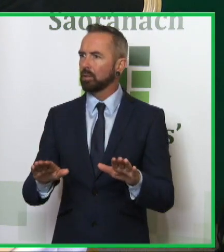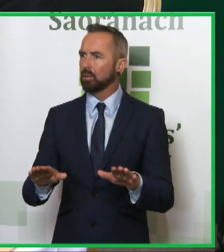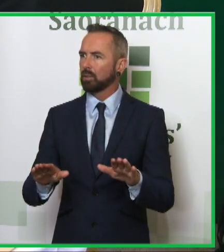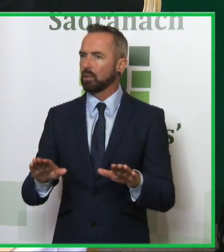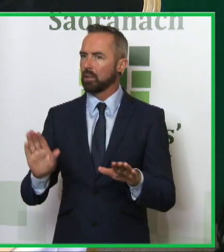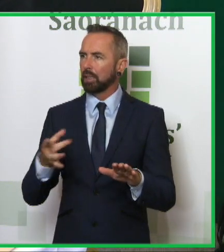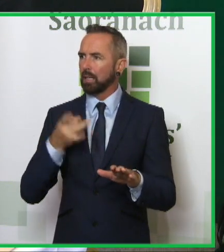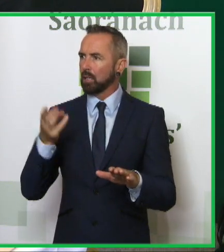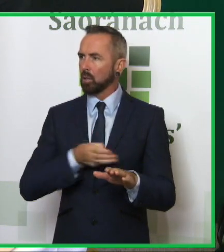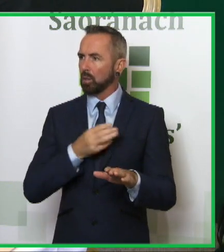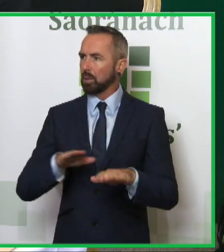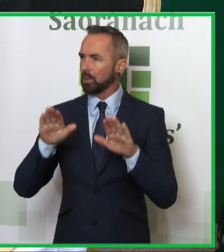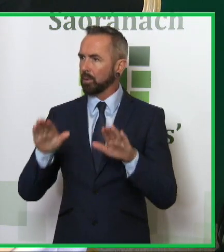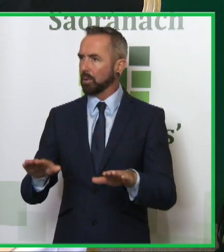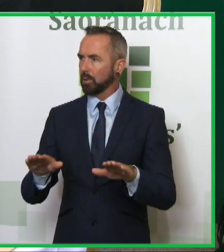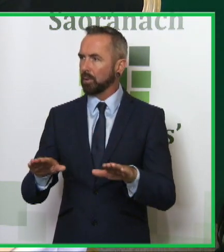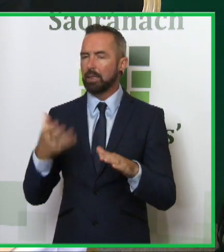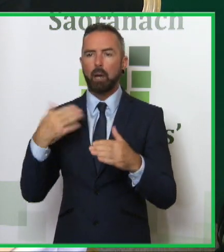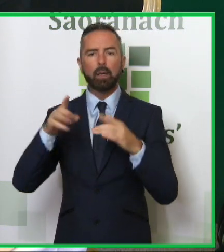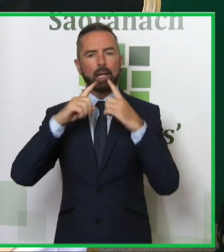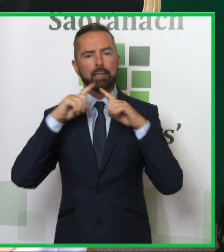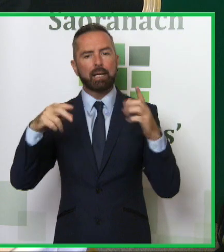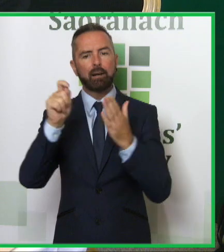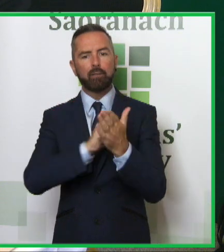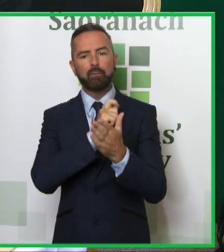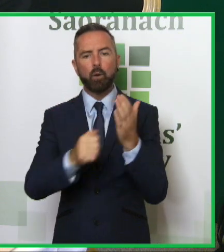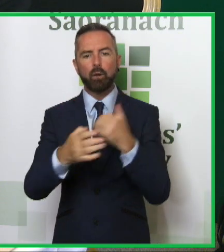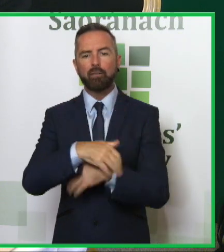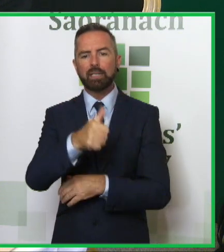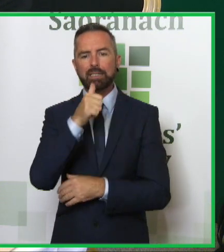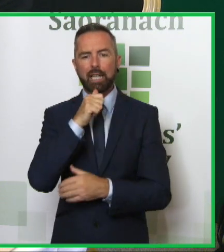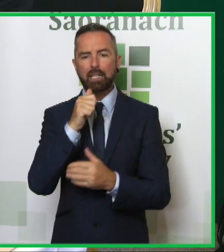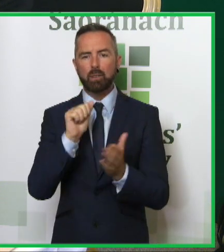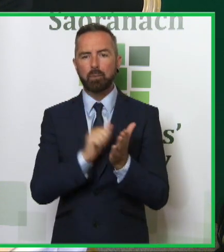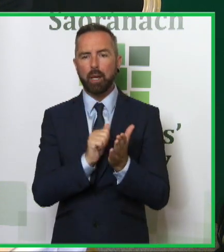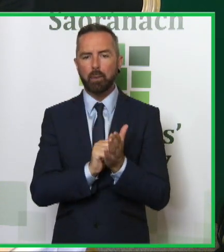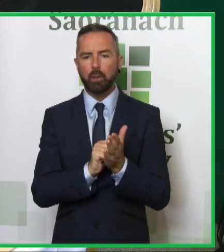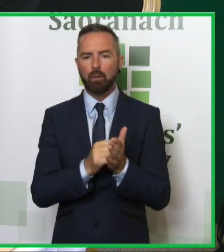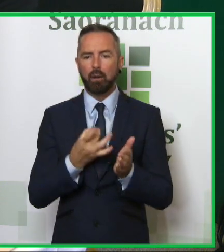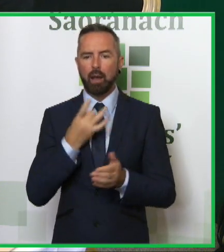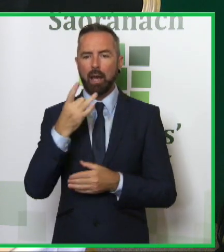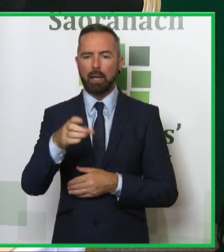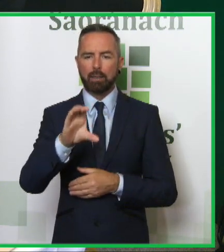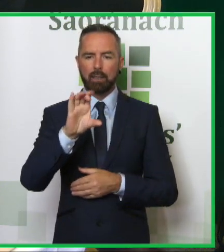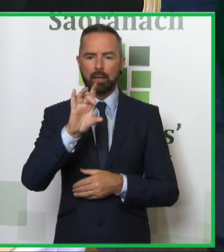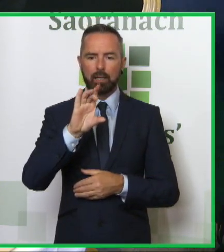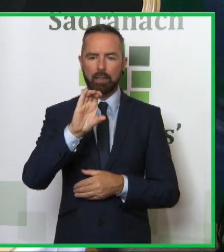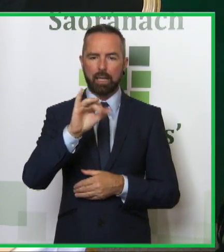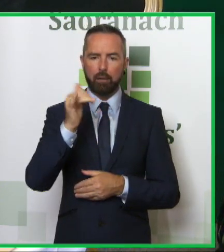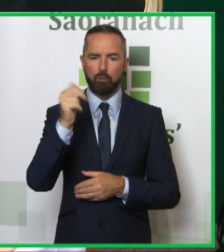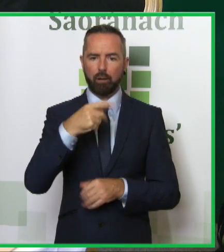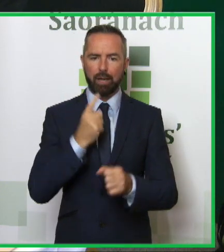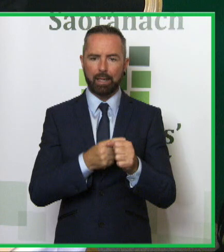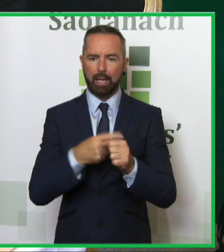ask everybody please, we're in a position now to declare the vote of the second ballot, and I'm going to ask Kieran again to come up and